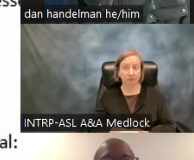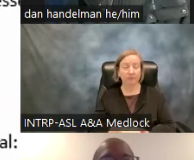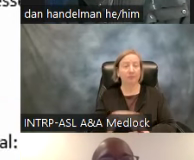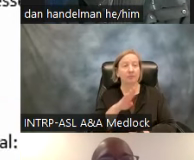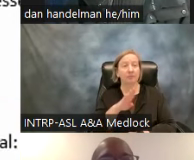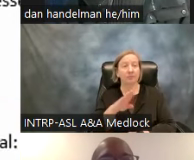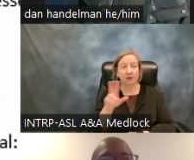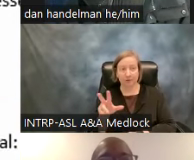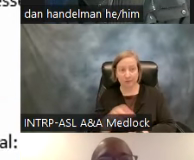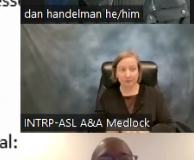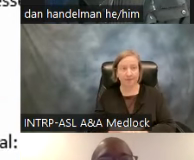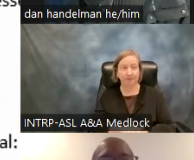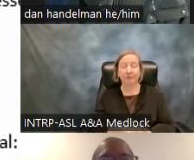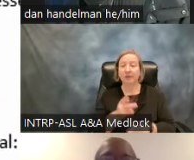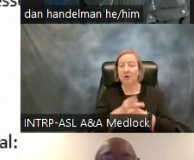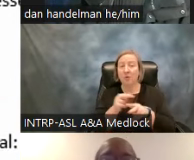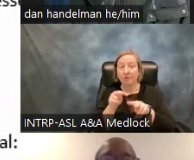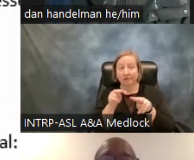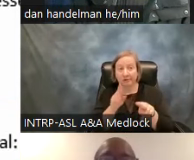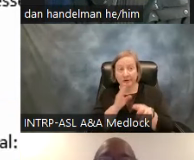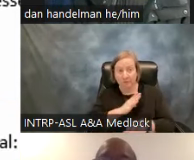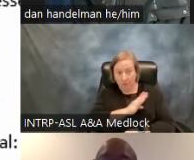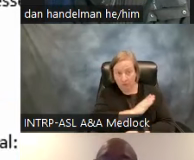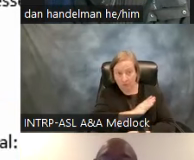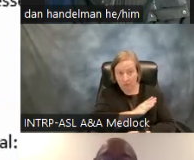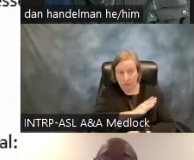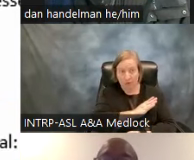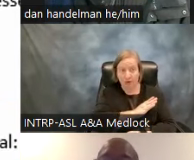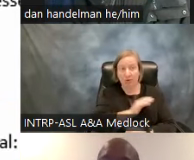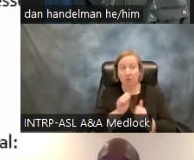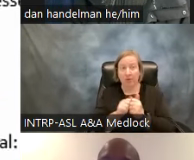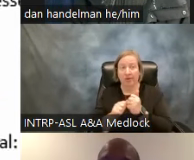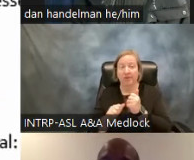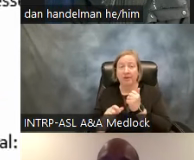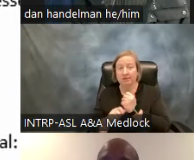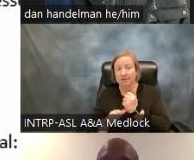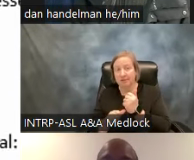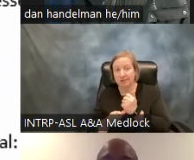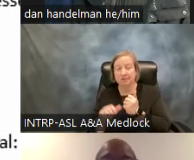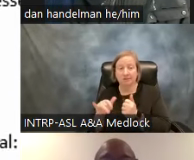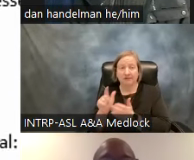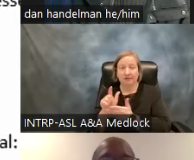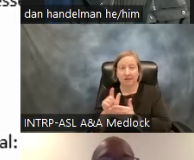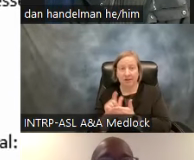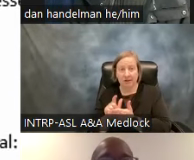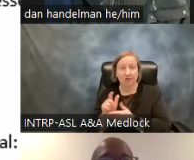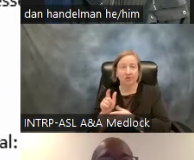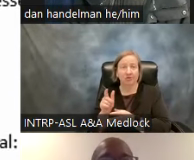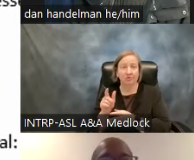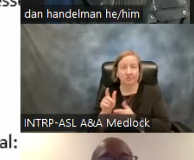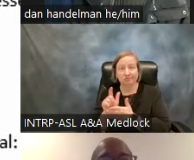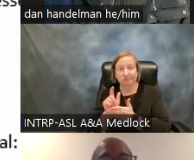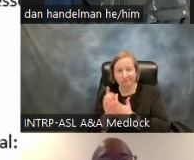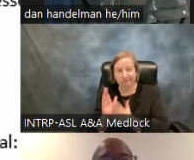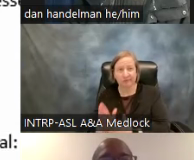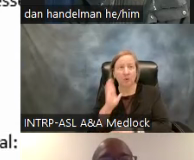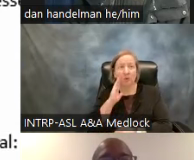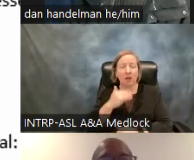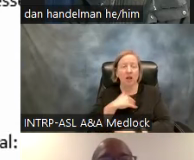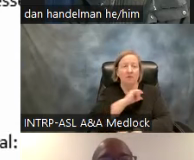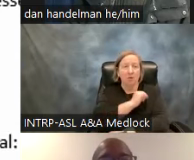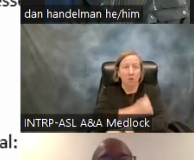B3, the Oversight Board, comma, with the assistance of legal counsel, comma, shall have the authority to